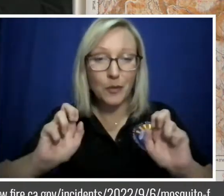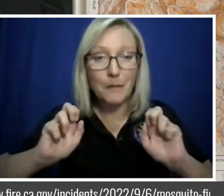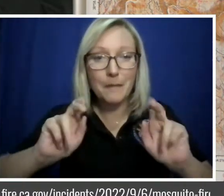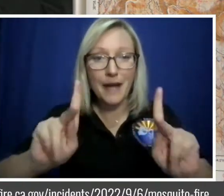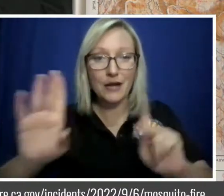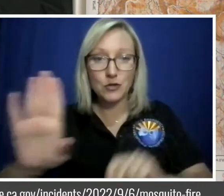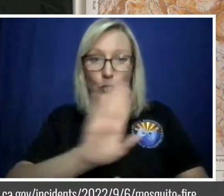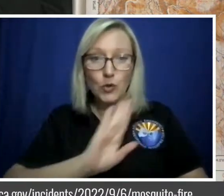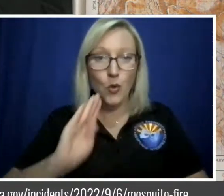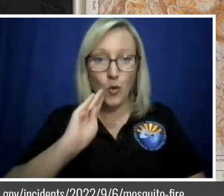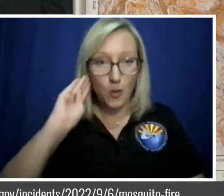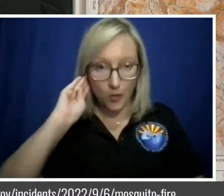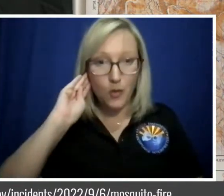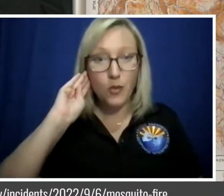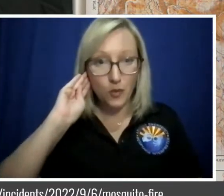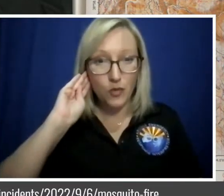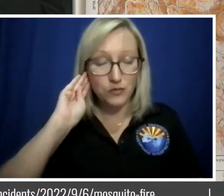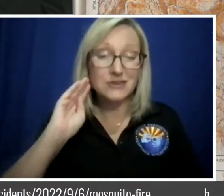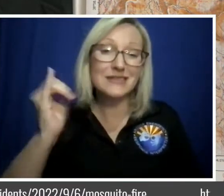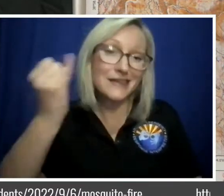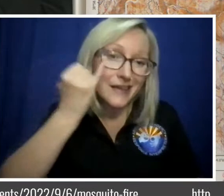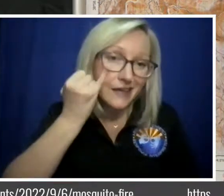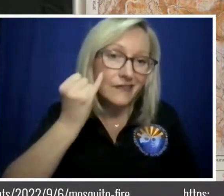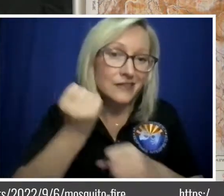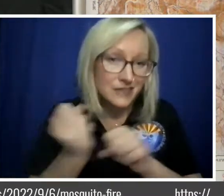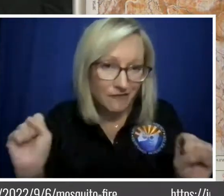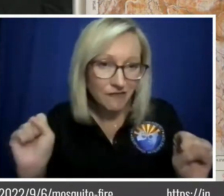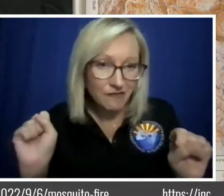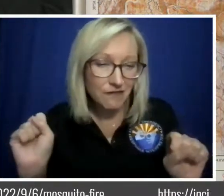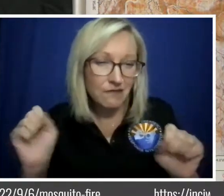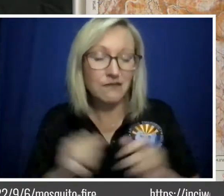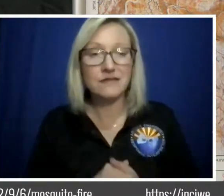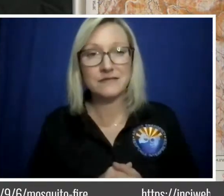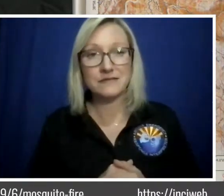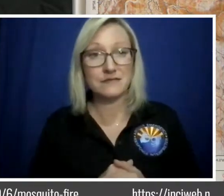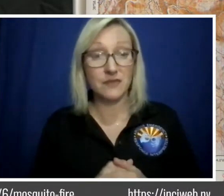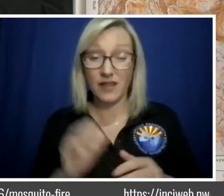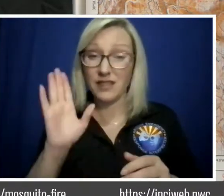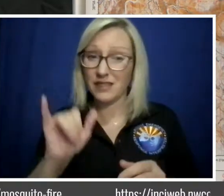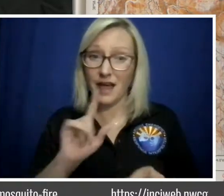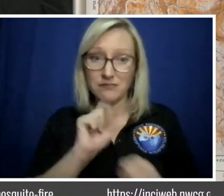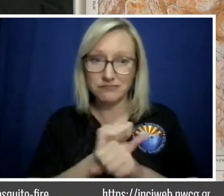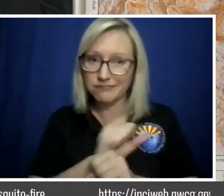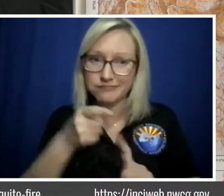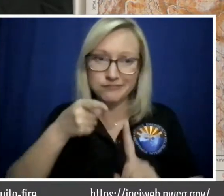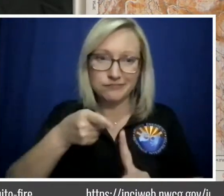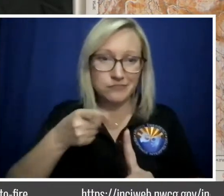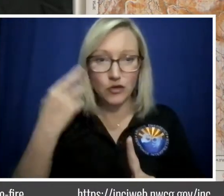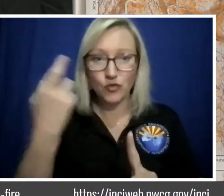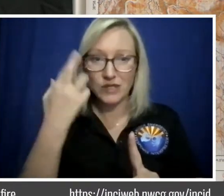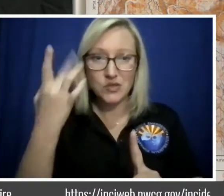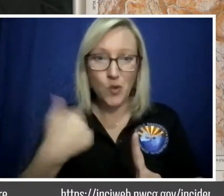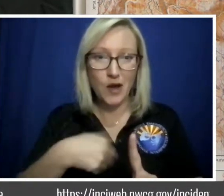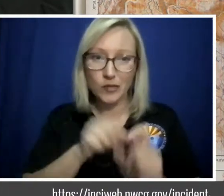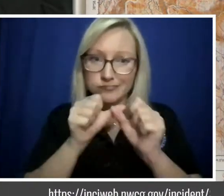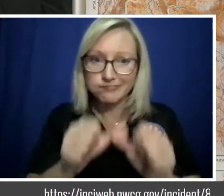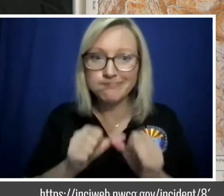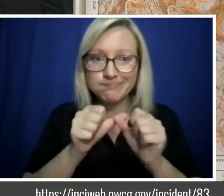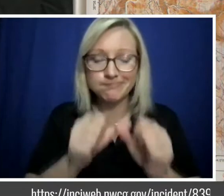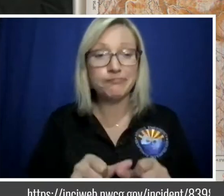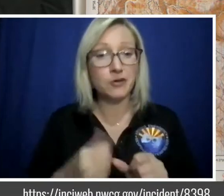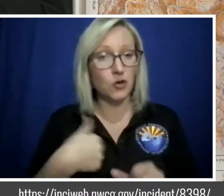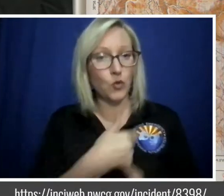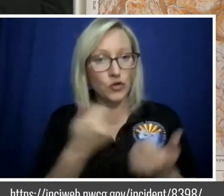communities and into your homes in certain circumstances. That's absolutely why we're here, to do the best to protect your homes and